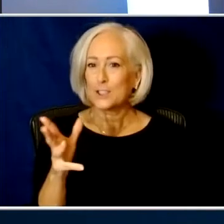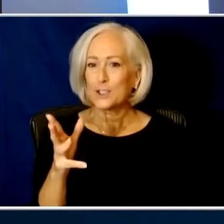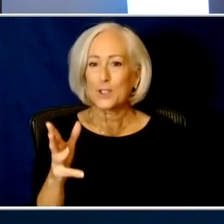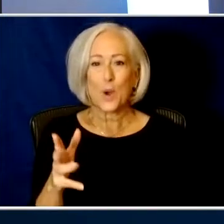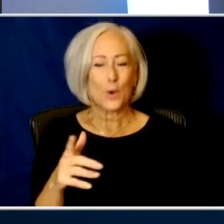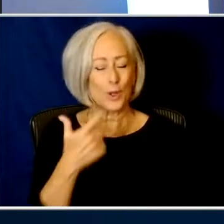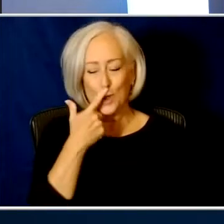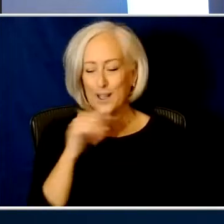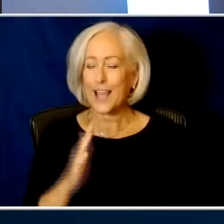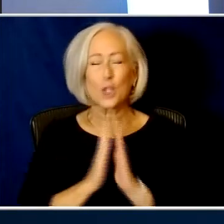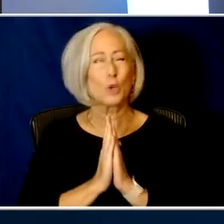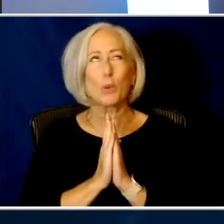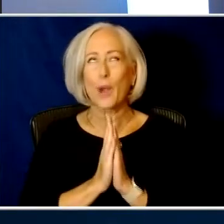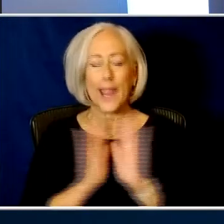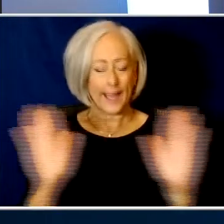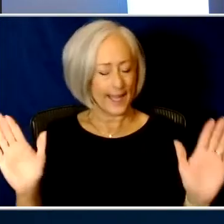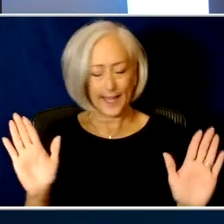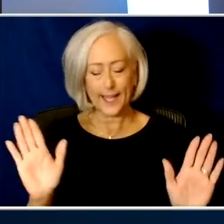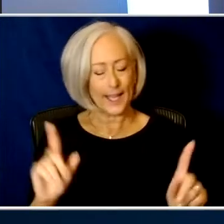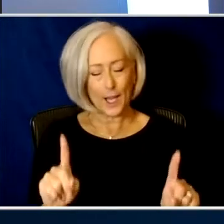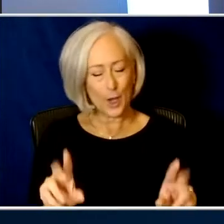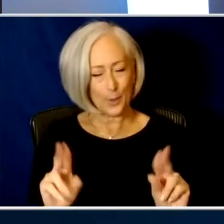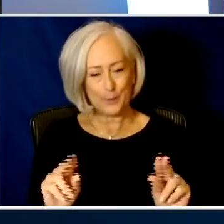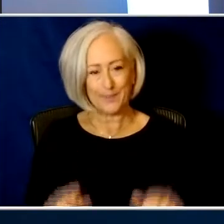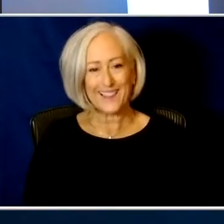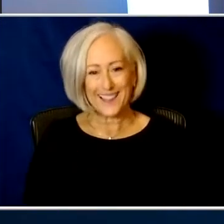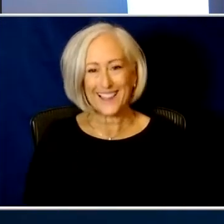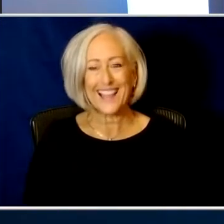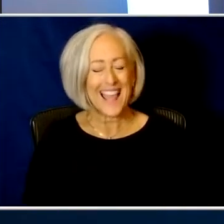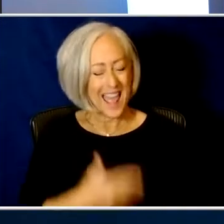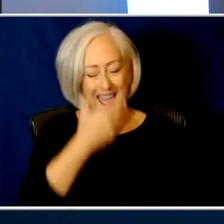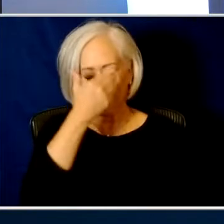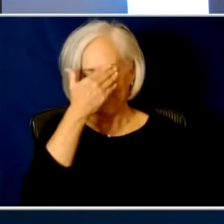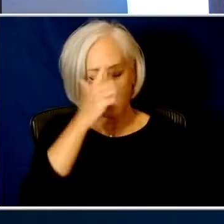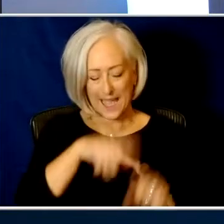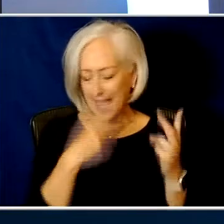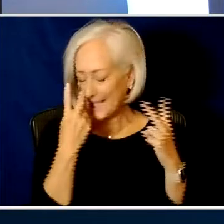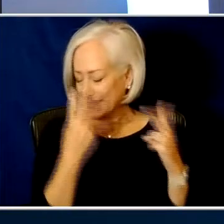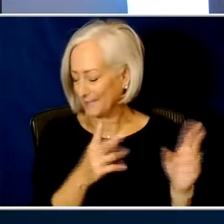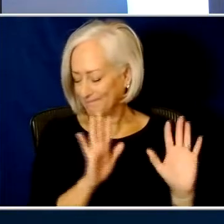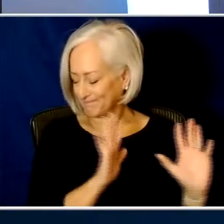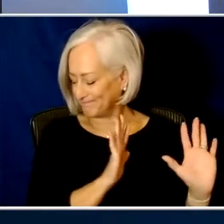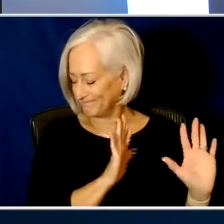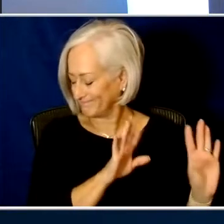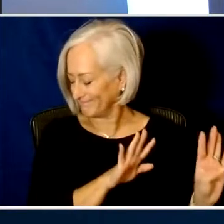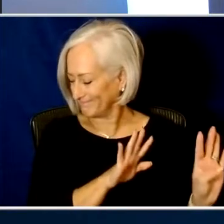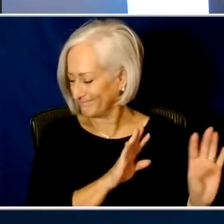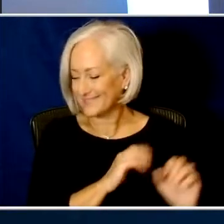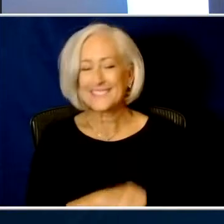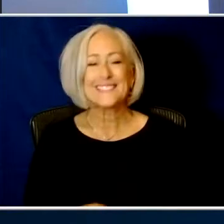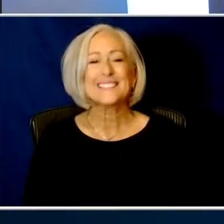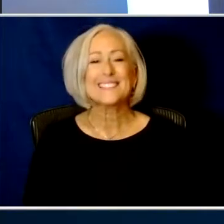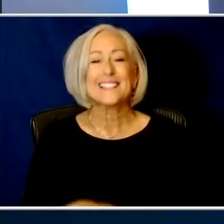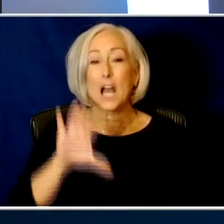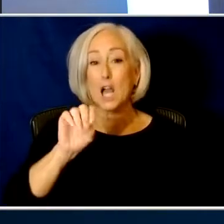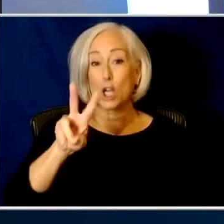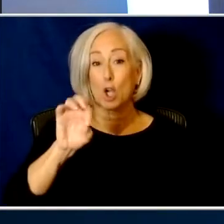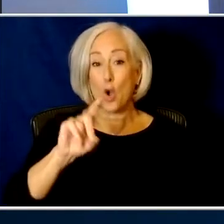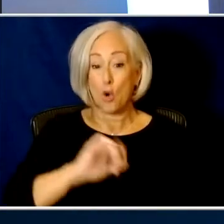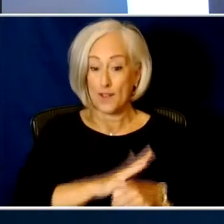I have to send that to you Let's later. get We'll do this your stab COVID me first. That's quickly. One, two, Emmy-worthy. three. That's Emmy-worthy right Thank there. you. Oh my gosh, this Okay, is But